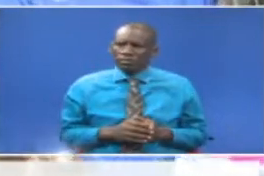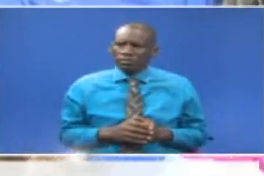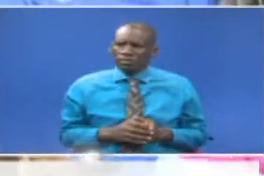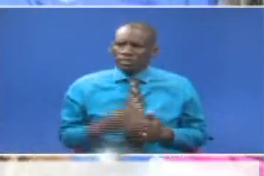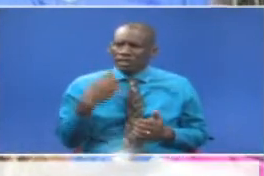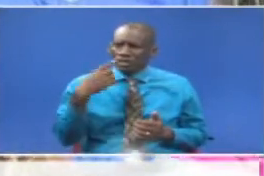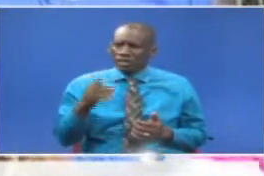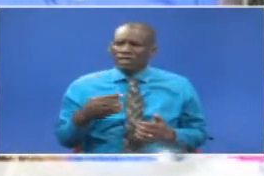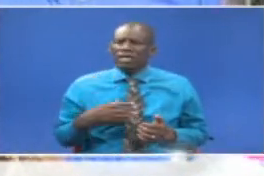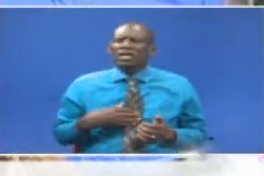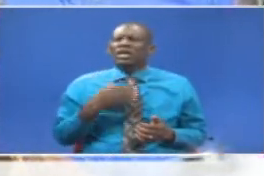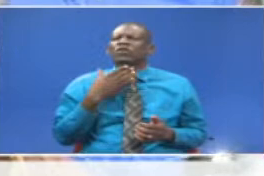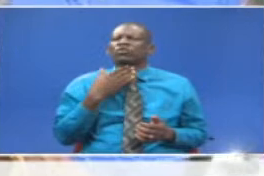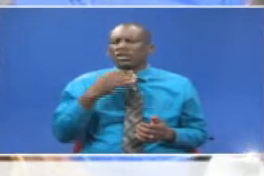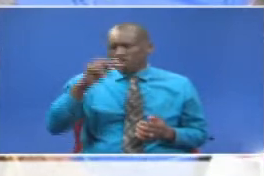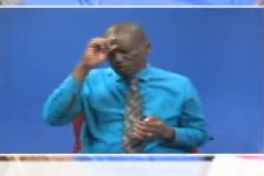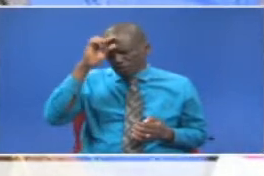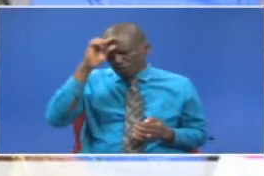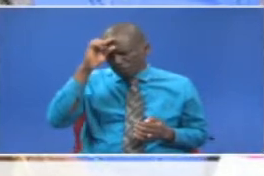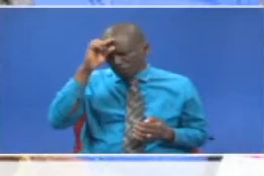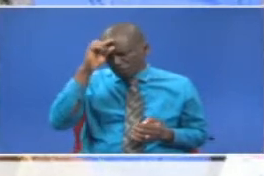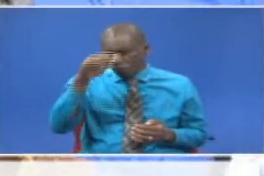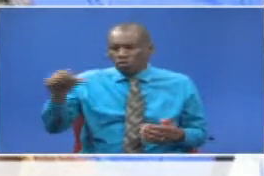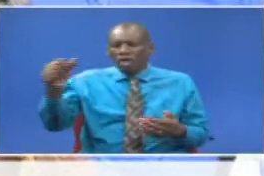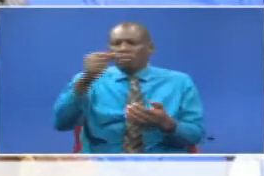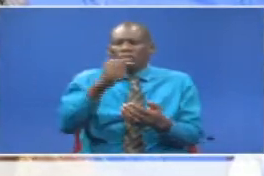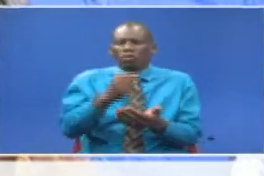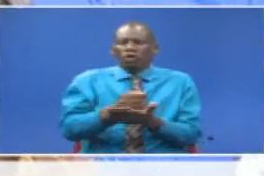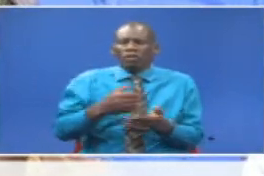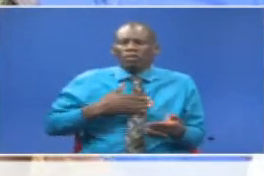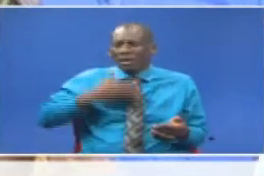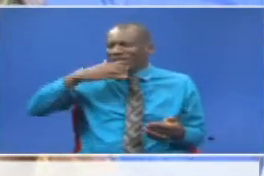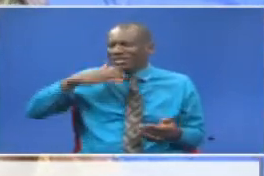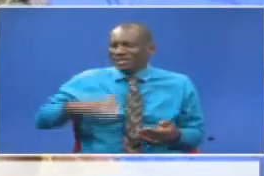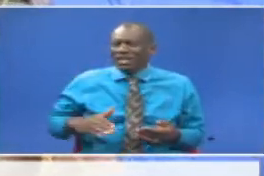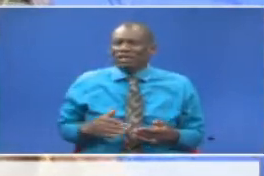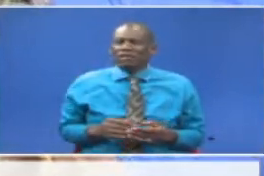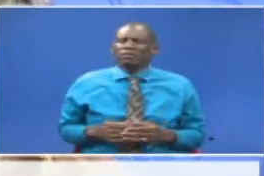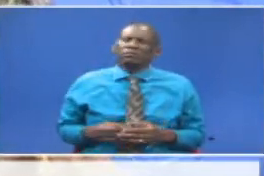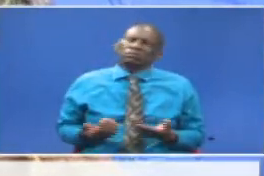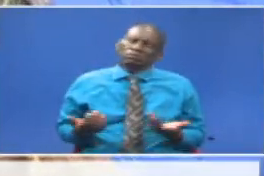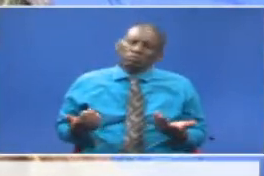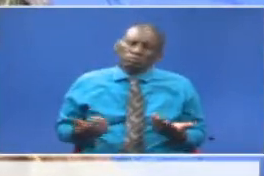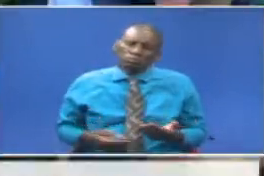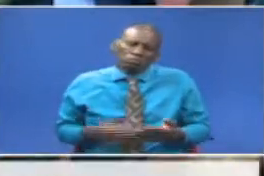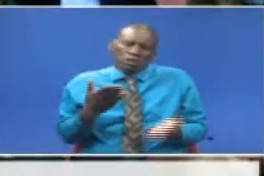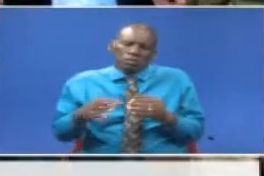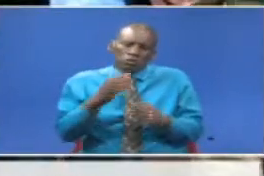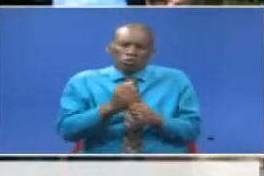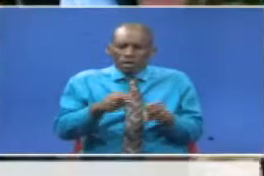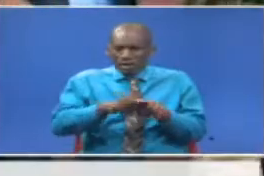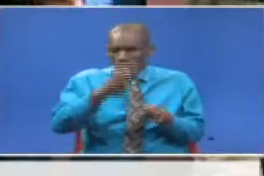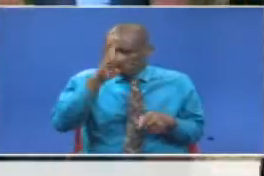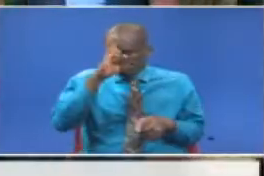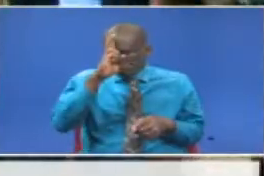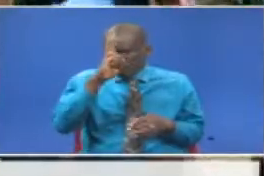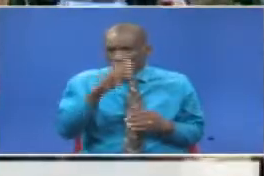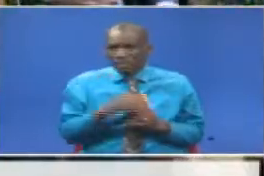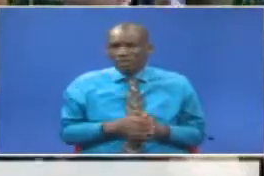nasema nataka tu serikali aone hiyo kijana yangu aingiza hata yeye kwa kasi ya polisi.